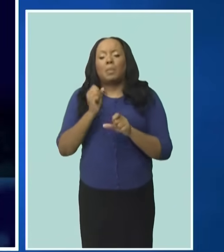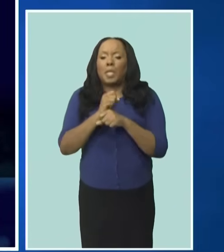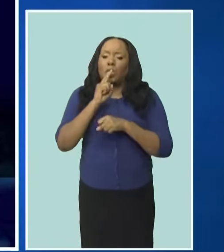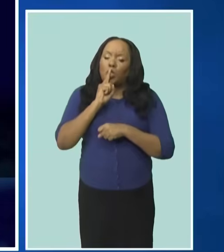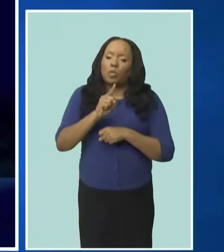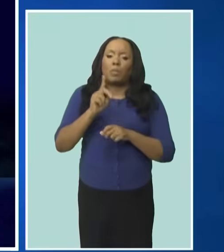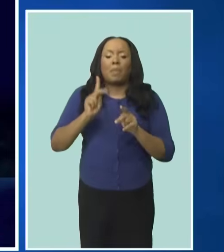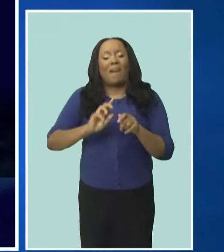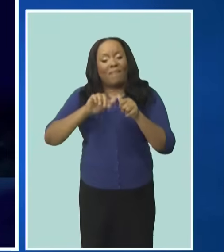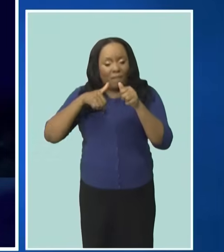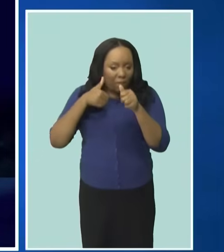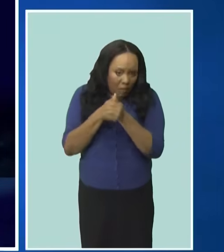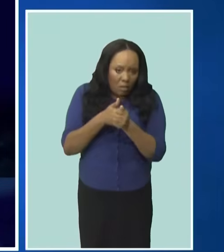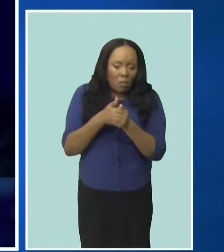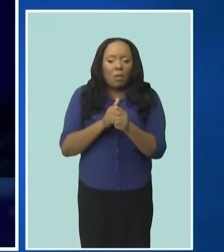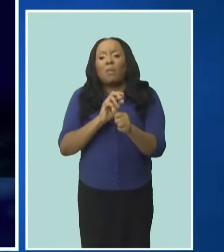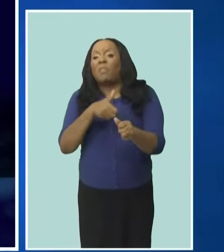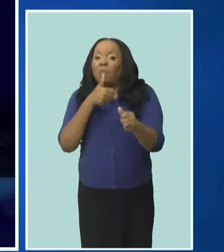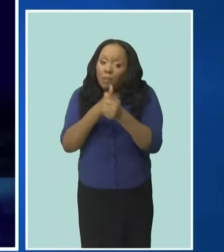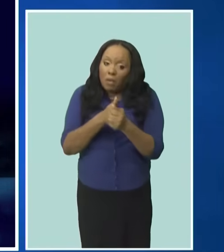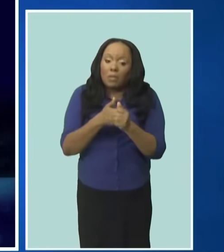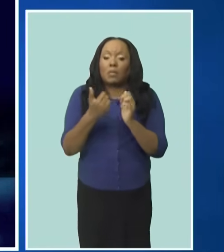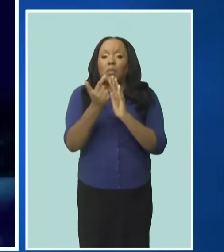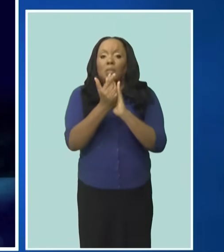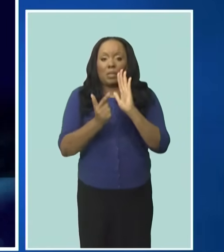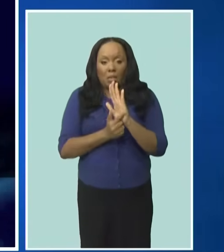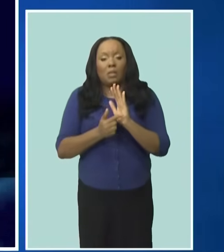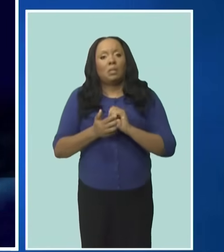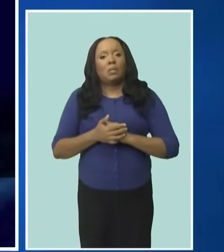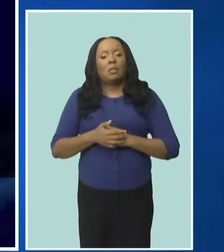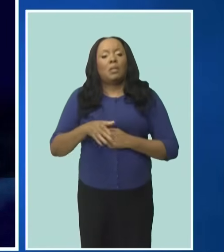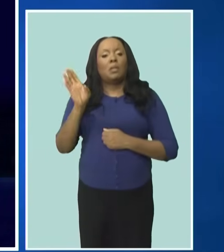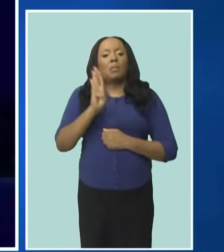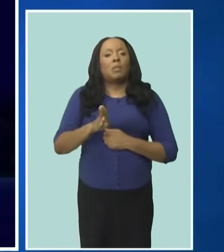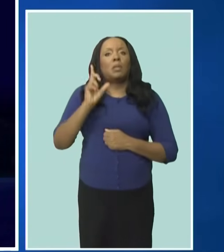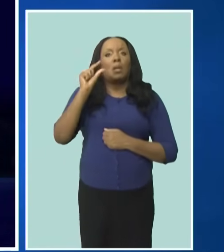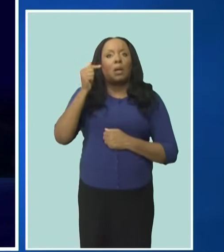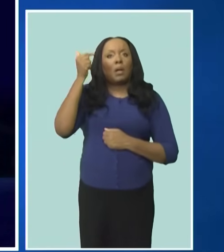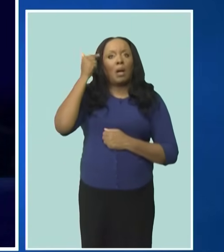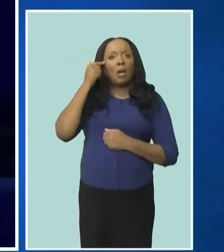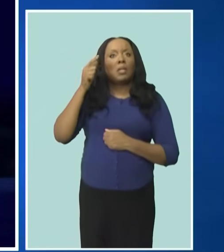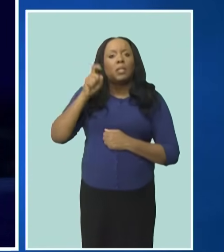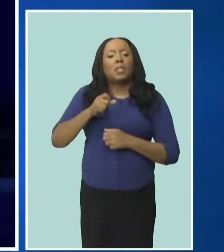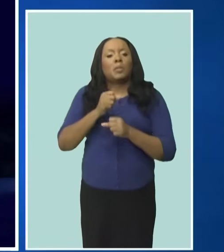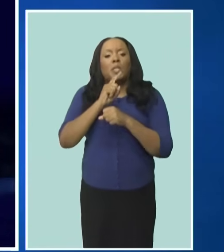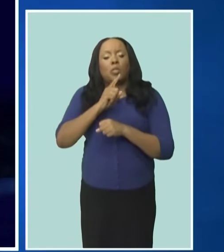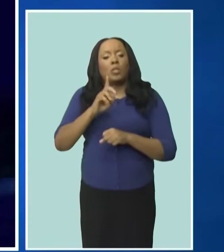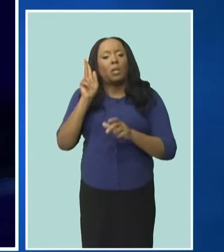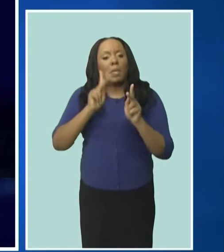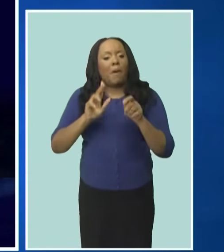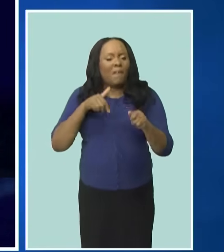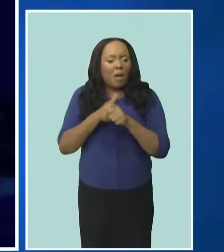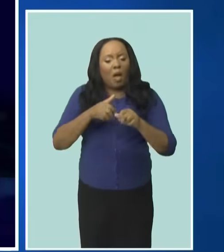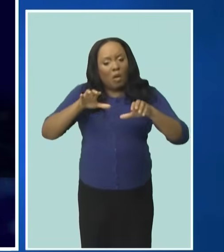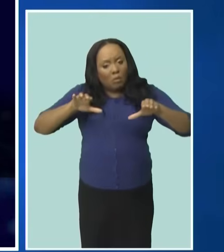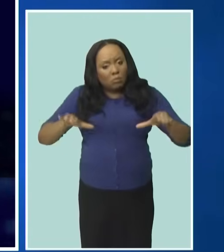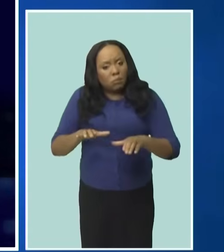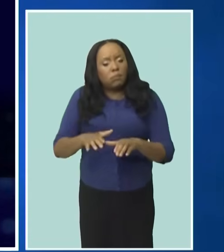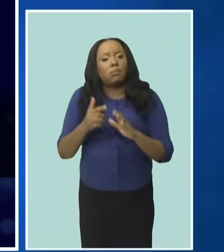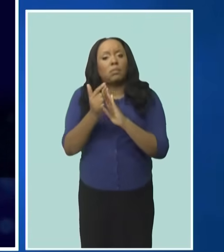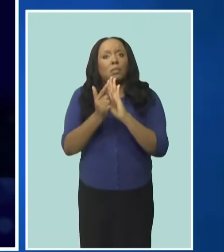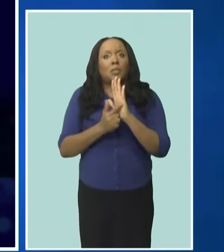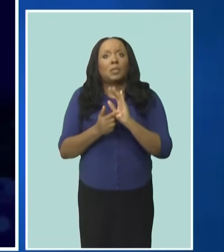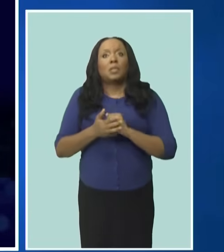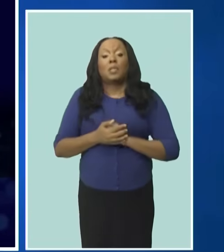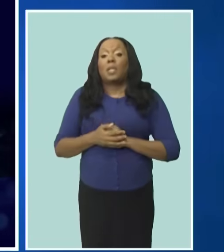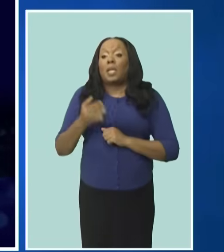it's imperative that the government of Barbados creates that kind of enforcement unit and give that unit the